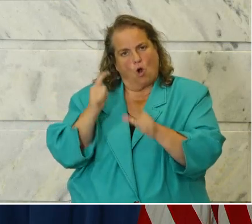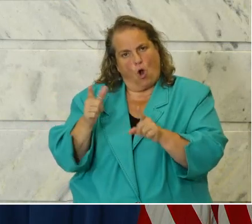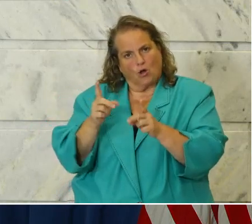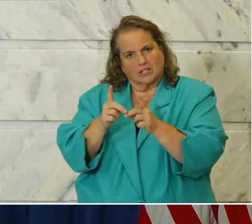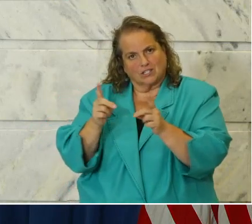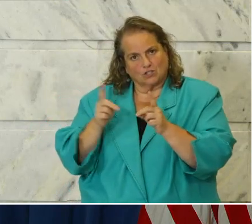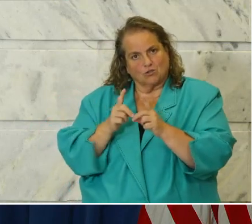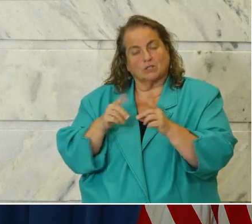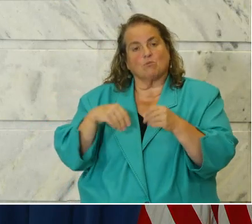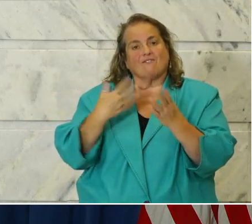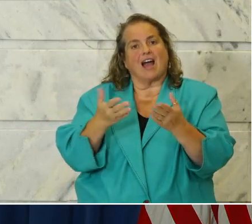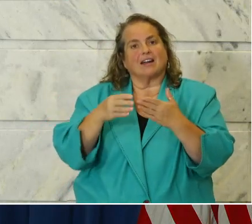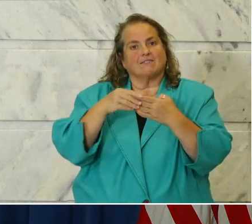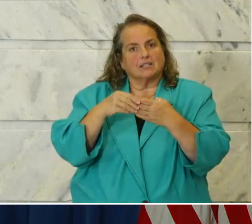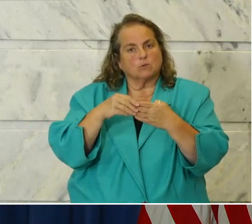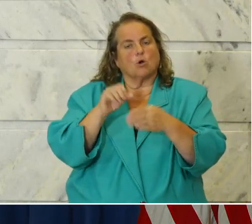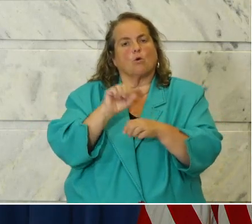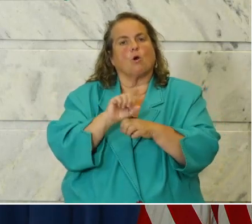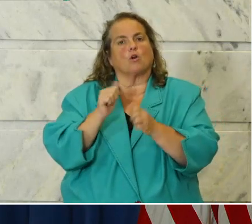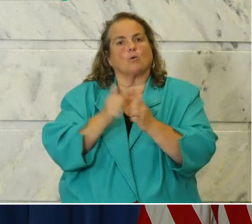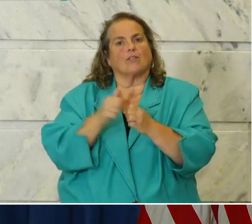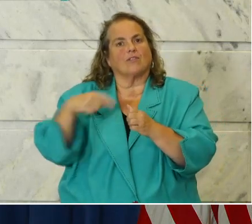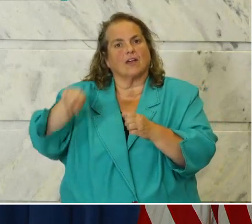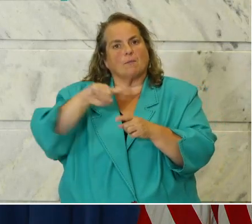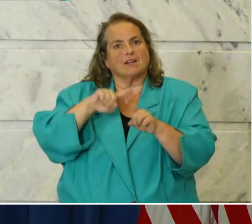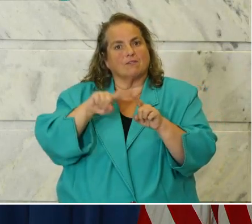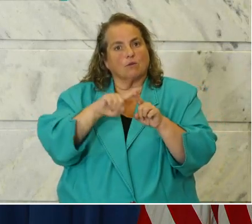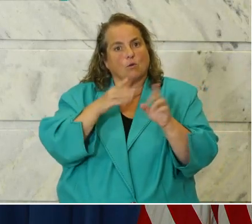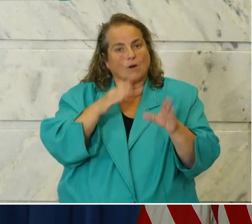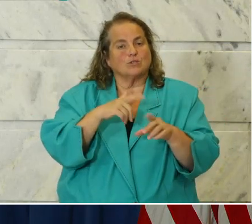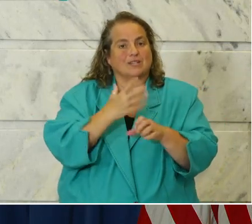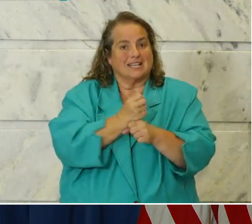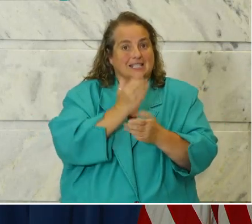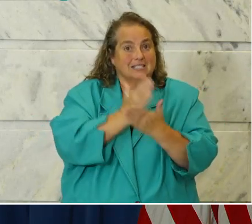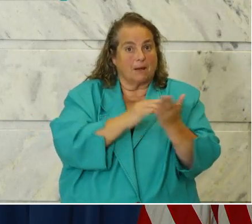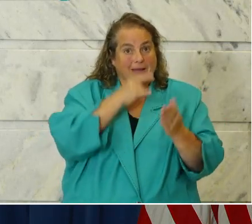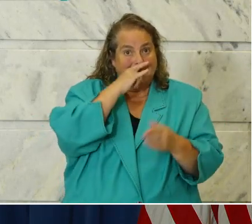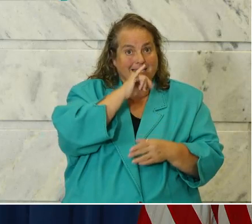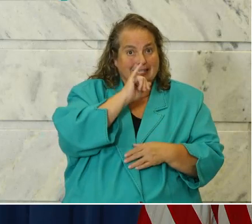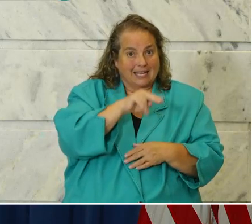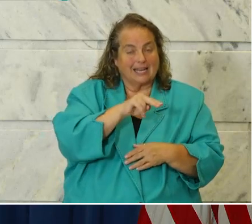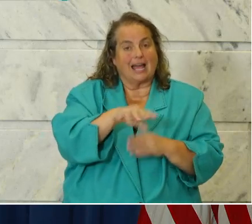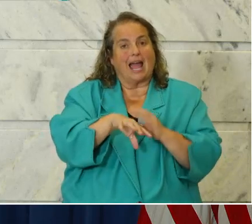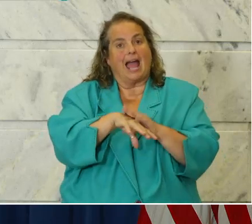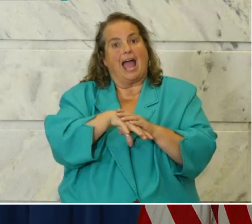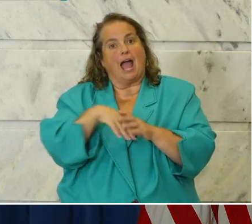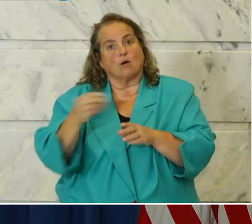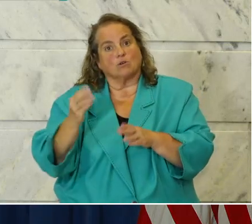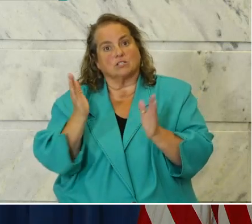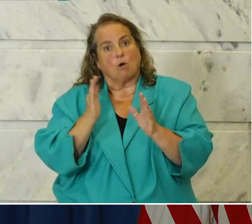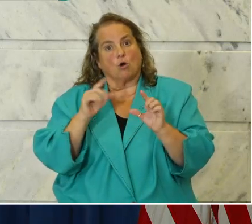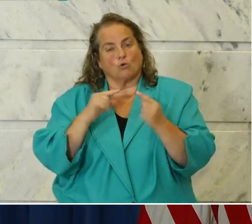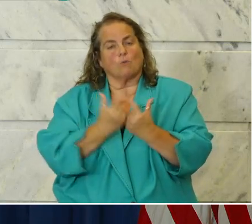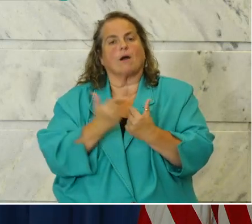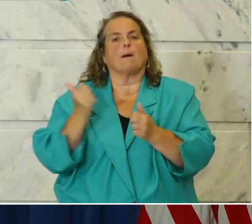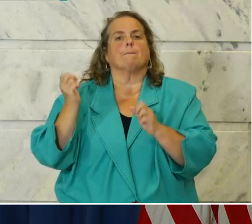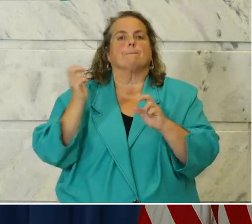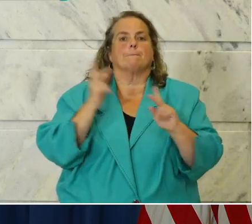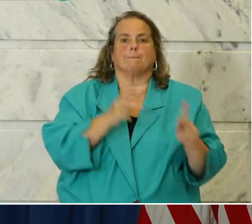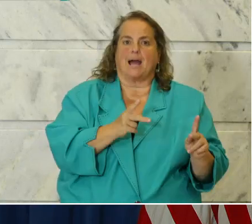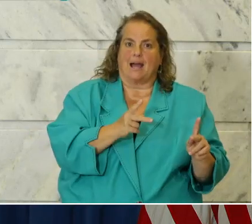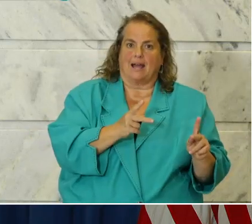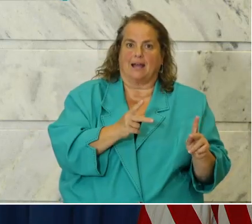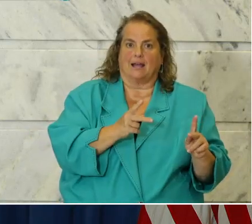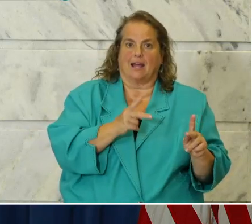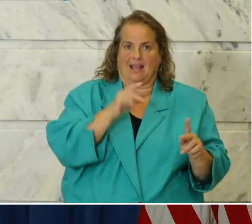provide flexibility, work with them on their various needs of getting some kids in and out in small groups, and then we can come back at this date,